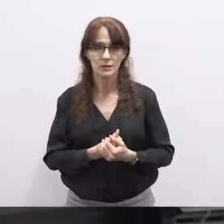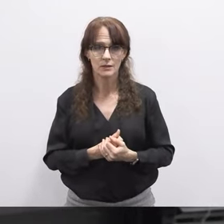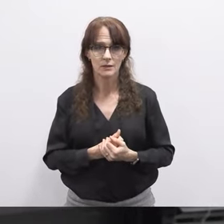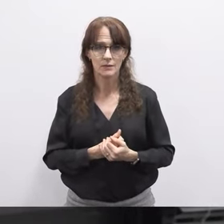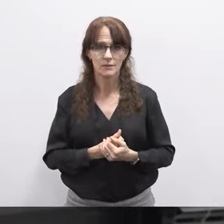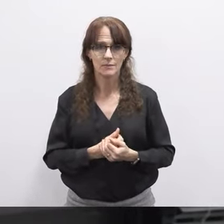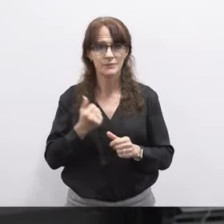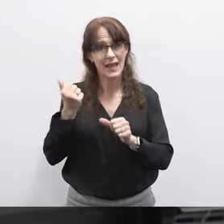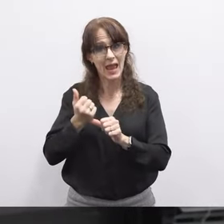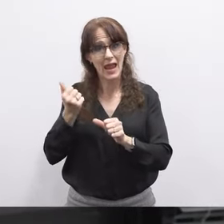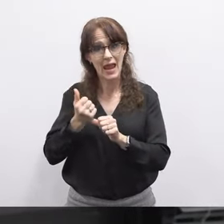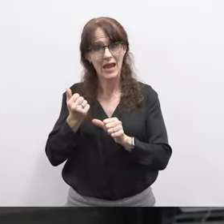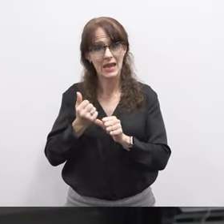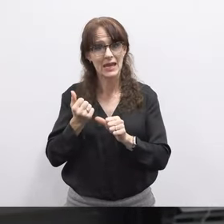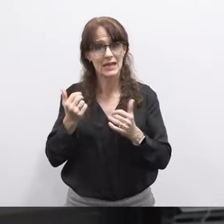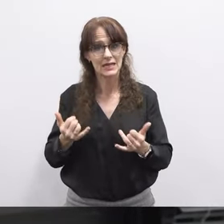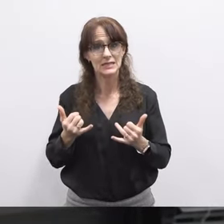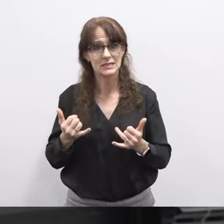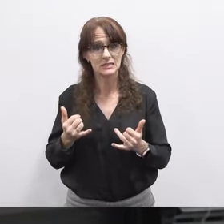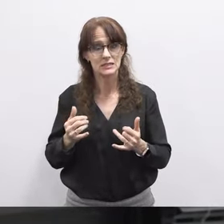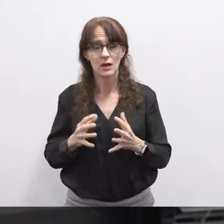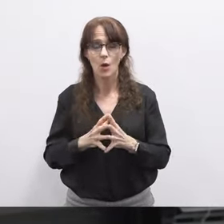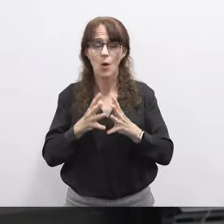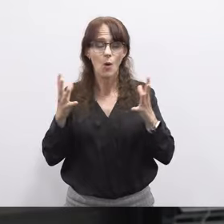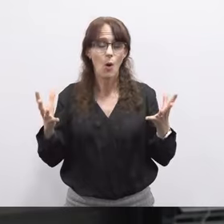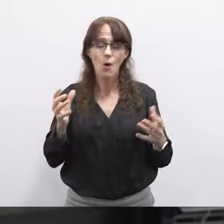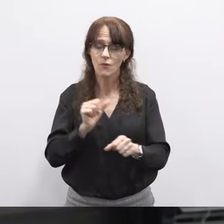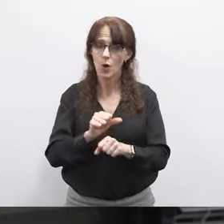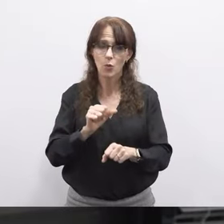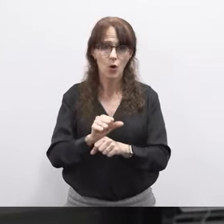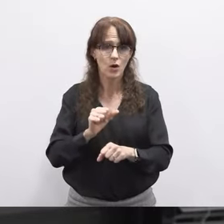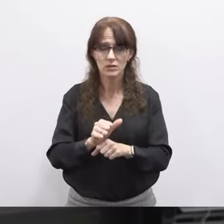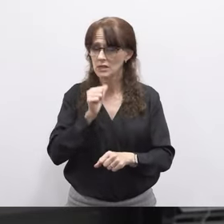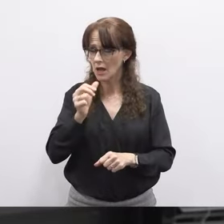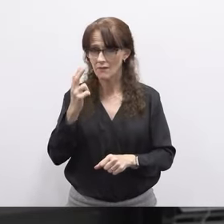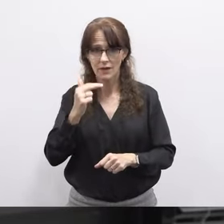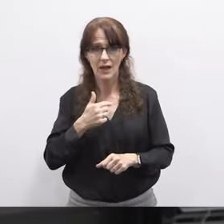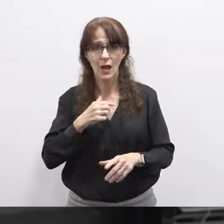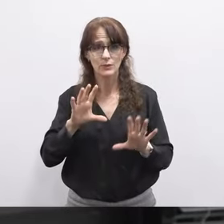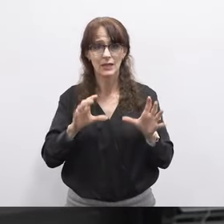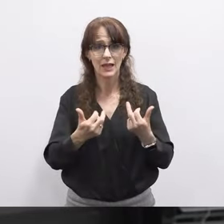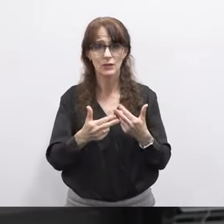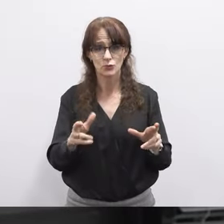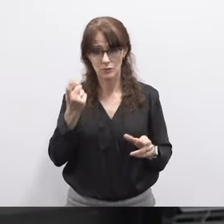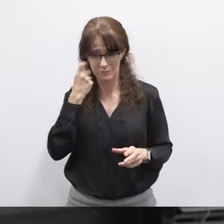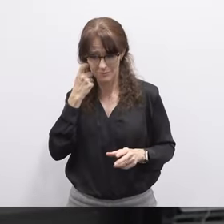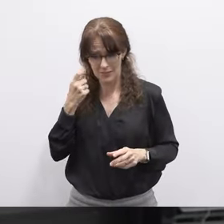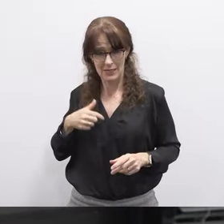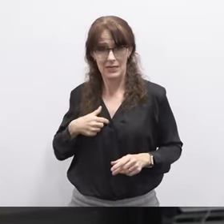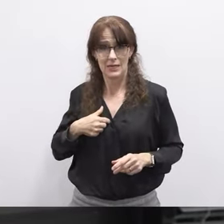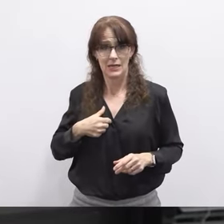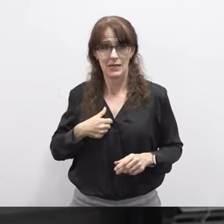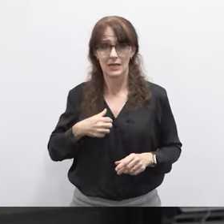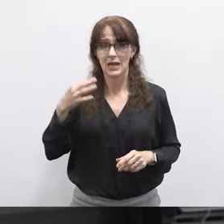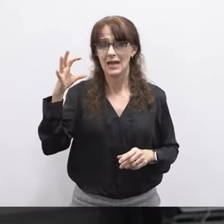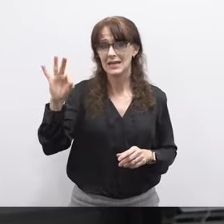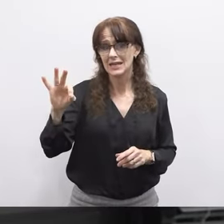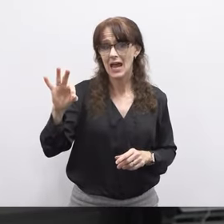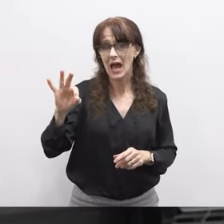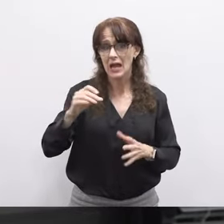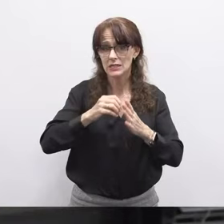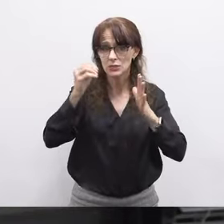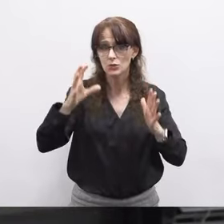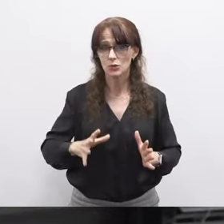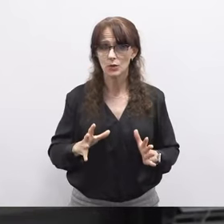the aides that are there, we are so overworked, it's not even funny. I was in a classroom the other day with 9